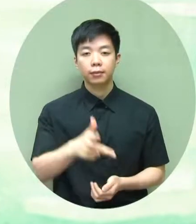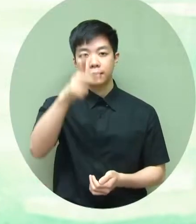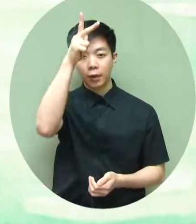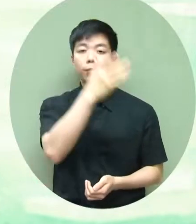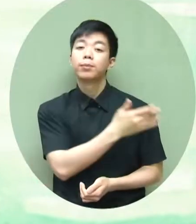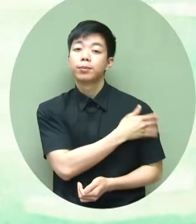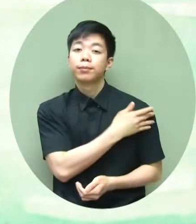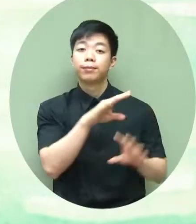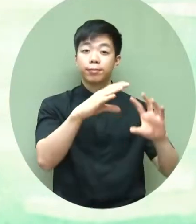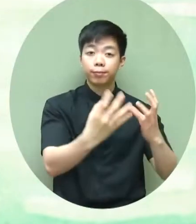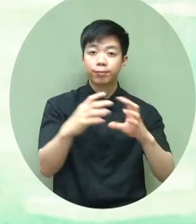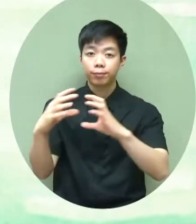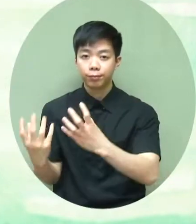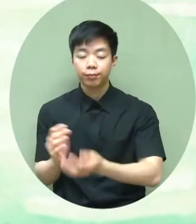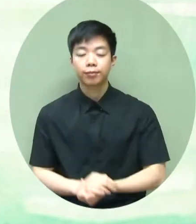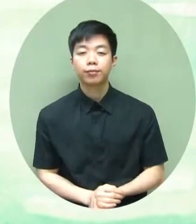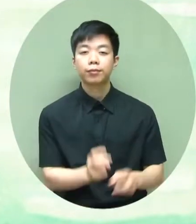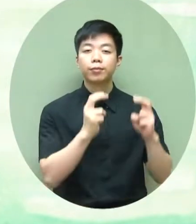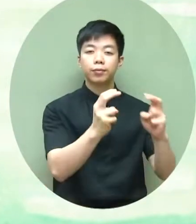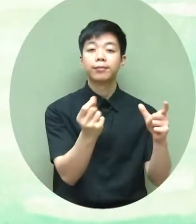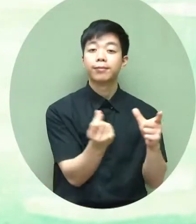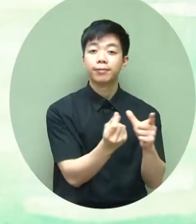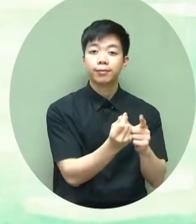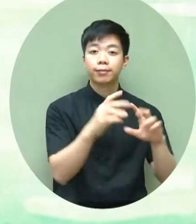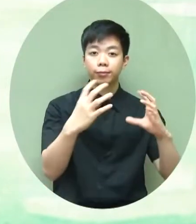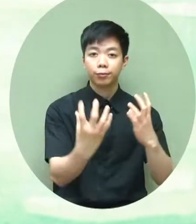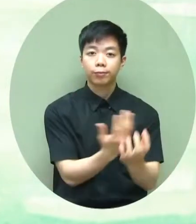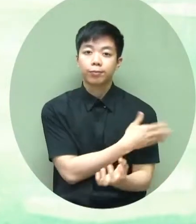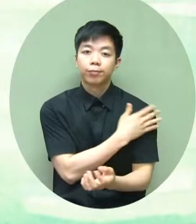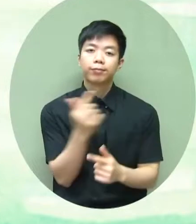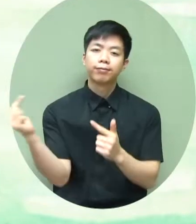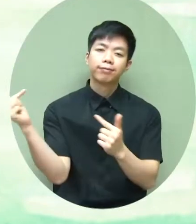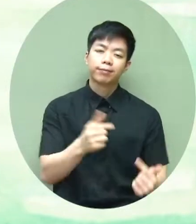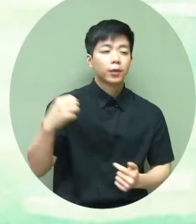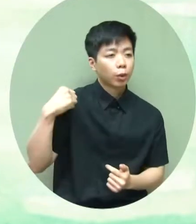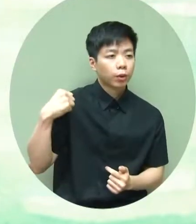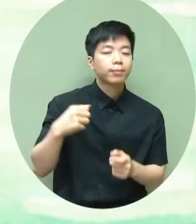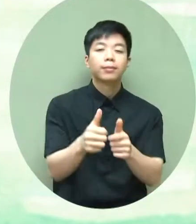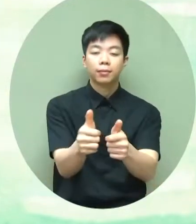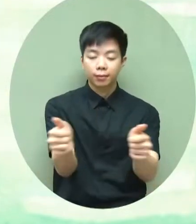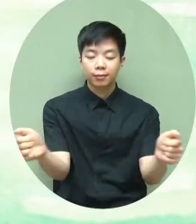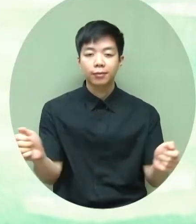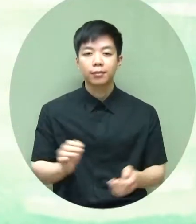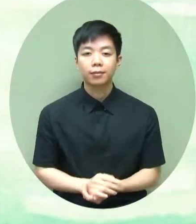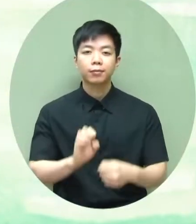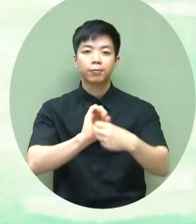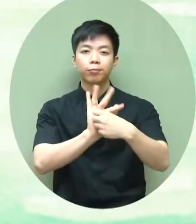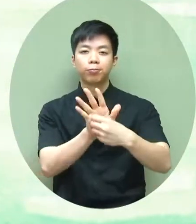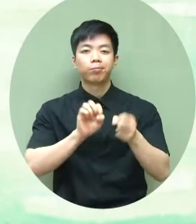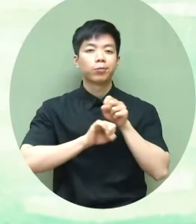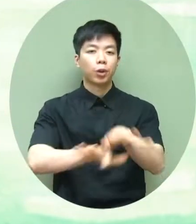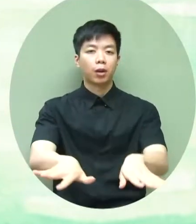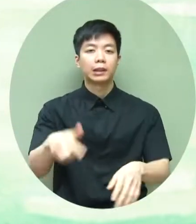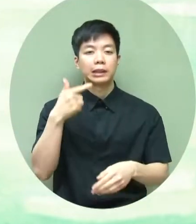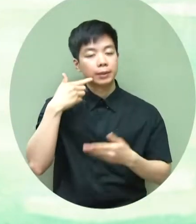I'd like to thank all government departments as well as the MTRCL team for their continuous efforts. Even though